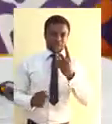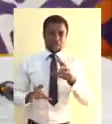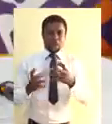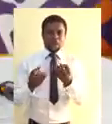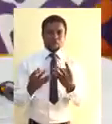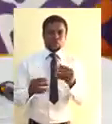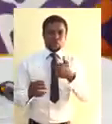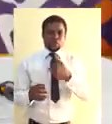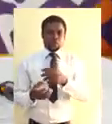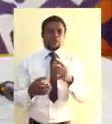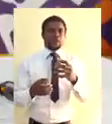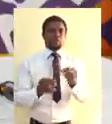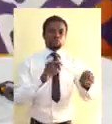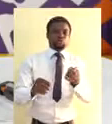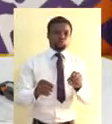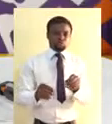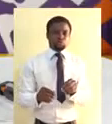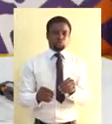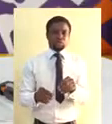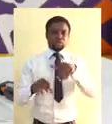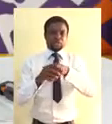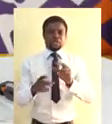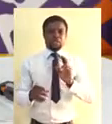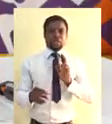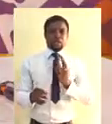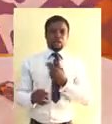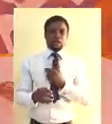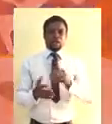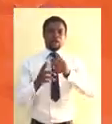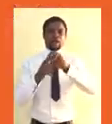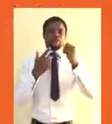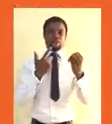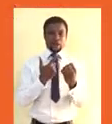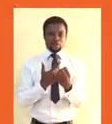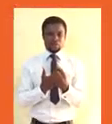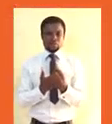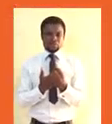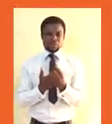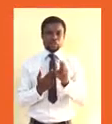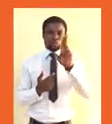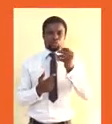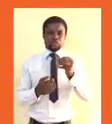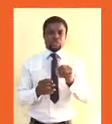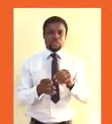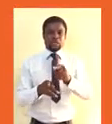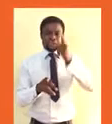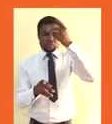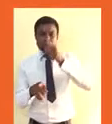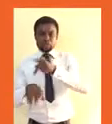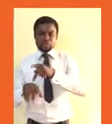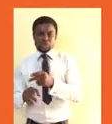Let's see how much you can explore. What other system in your environment uses the principle of air